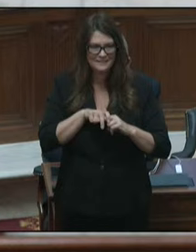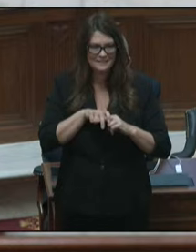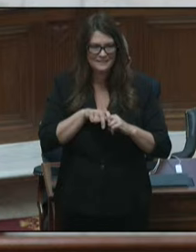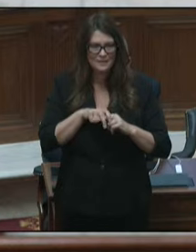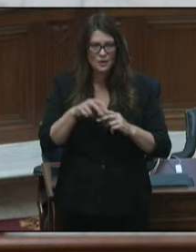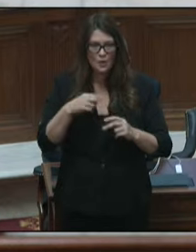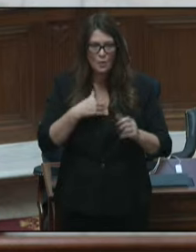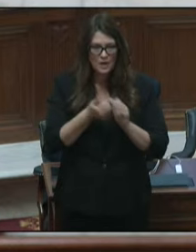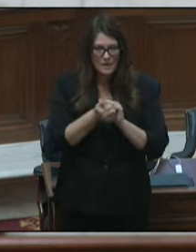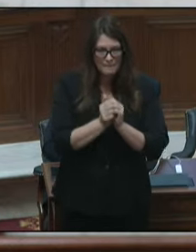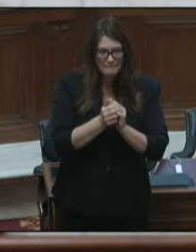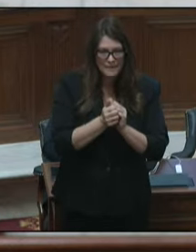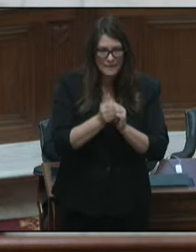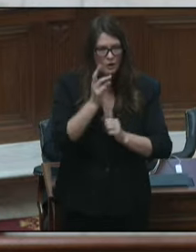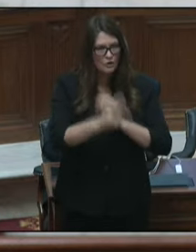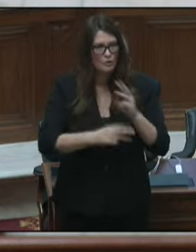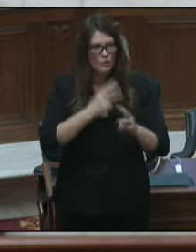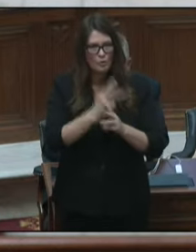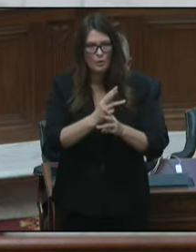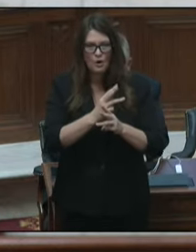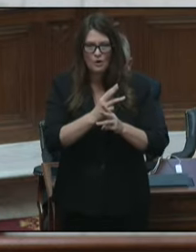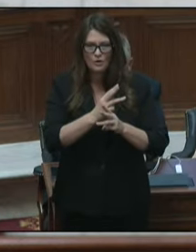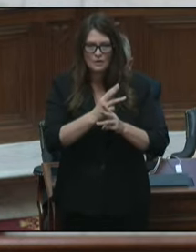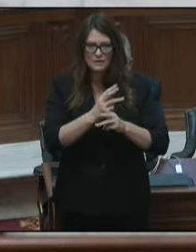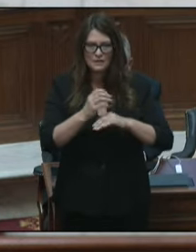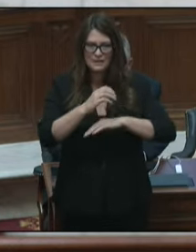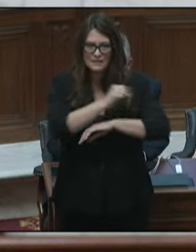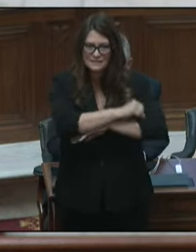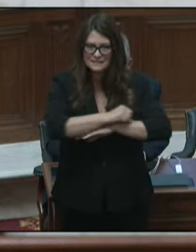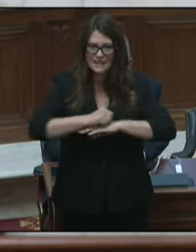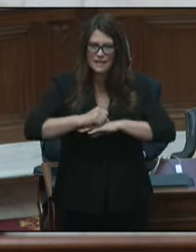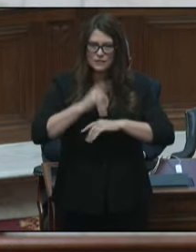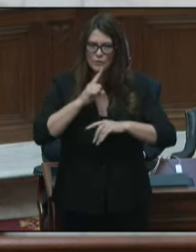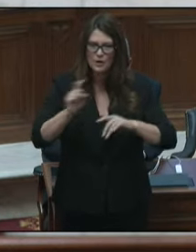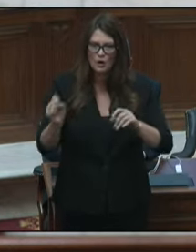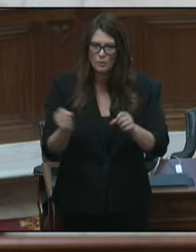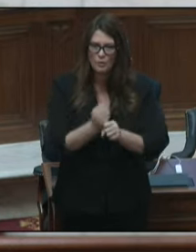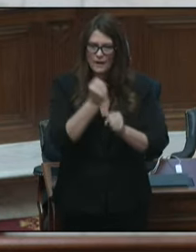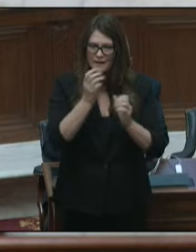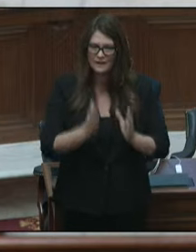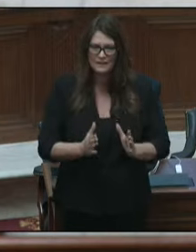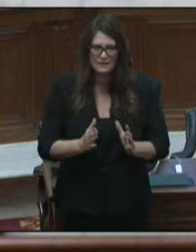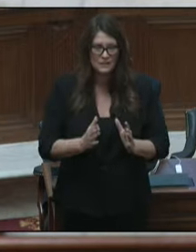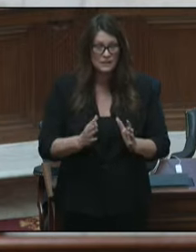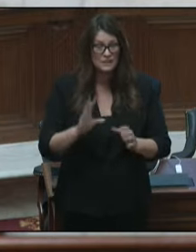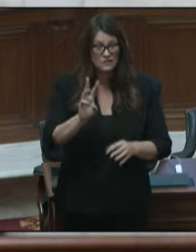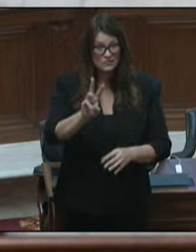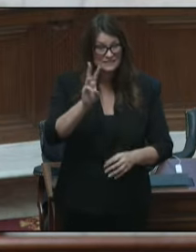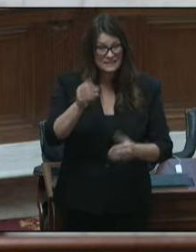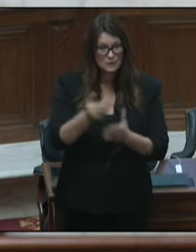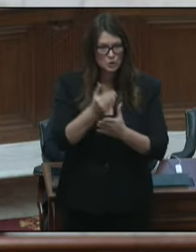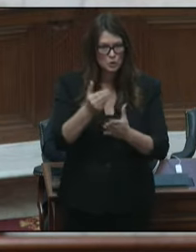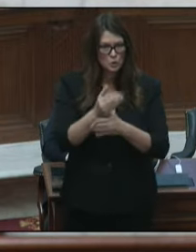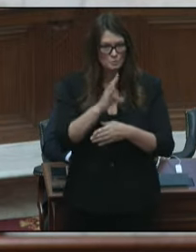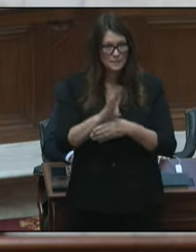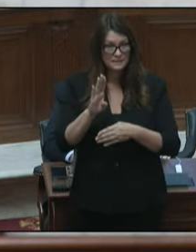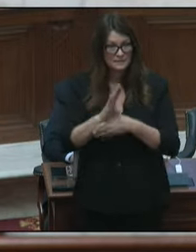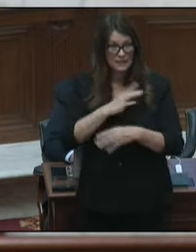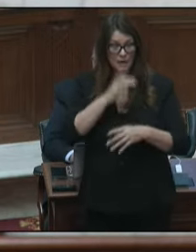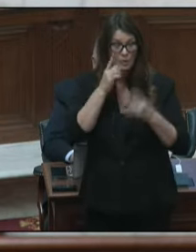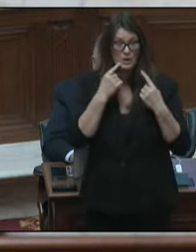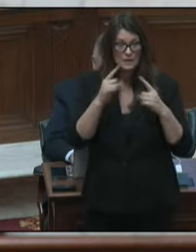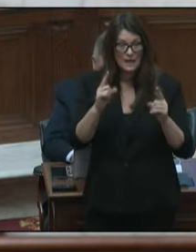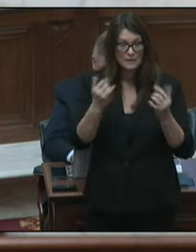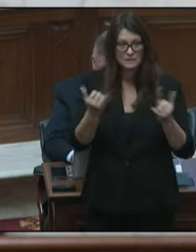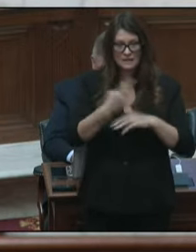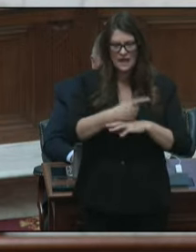We're competing on that world stage, and we're winning. There's six new businesses that I'm going to announce to you, and I'm